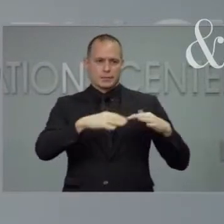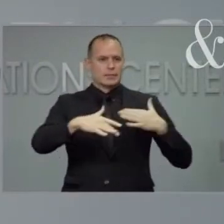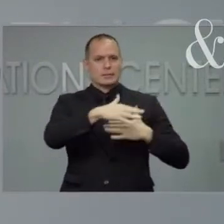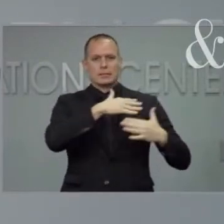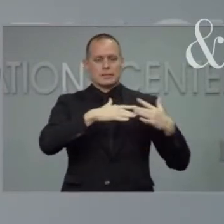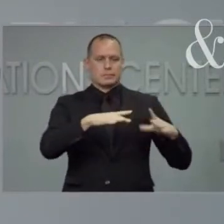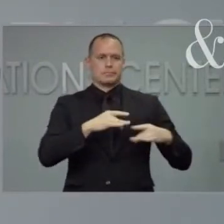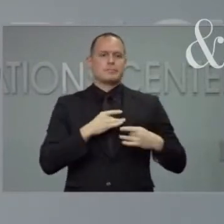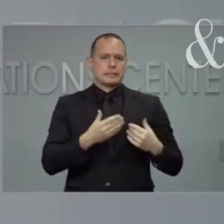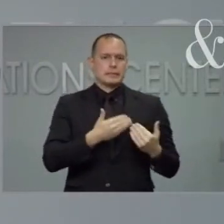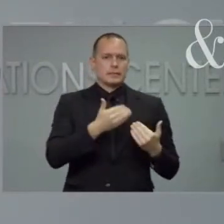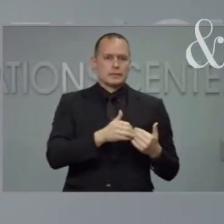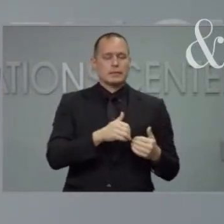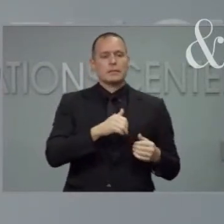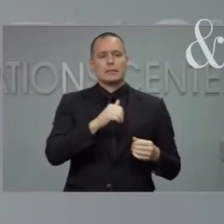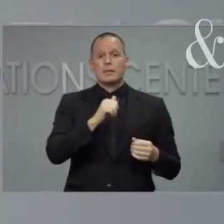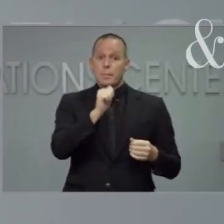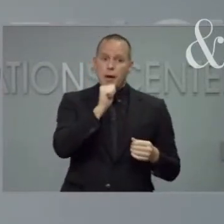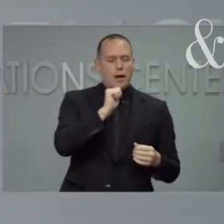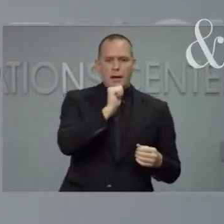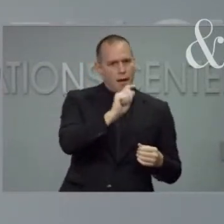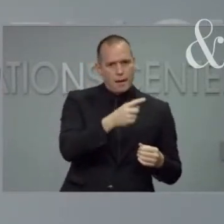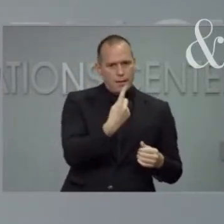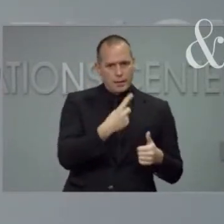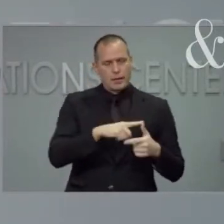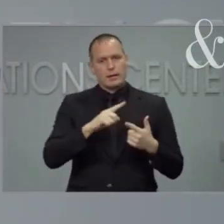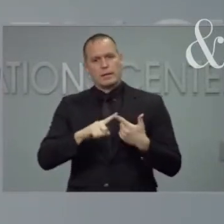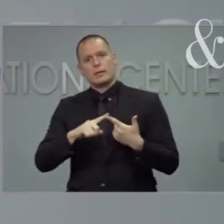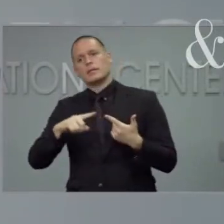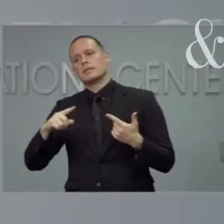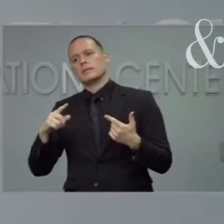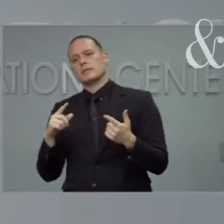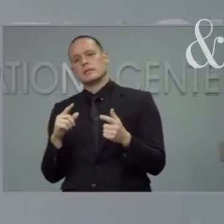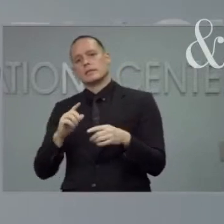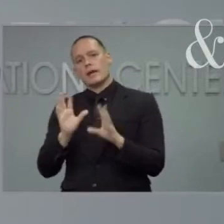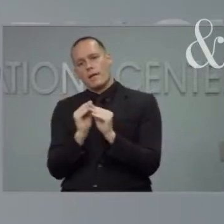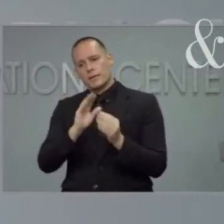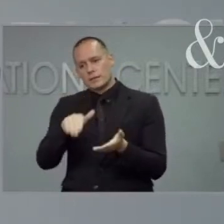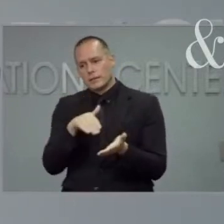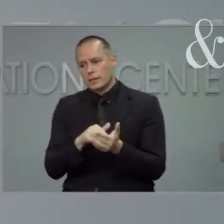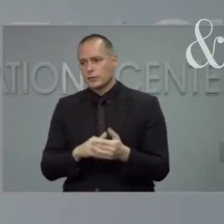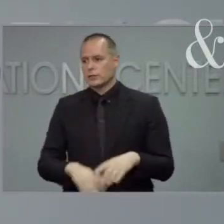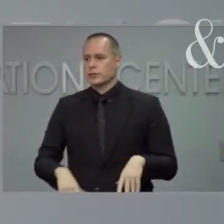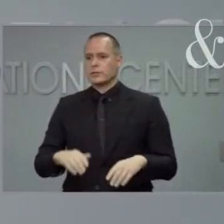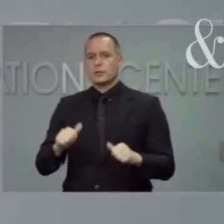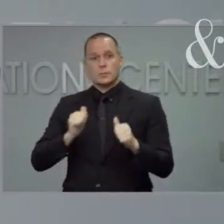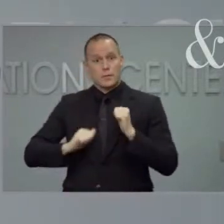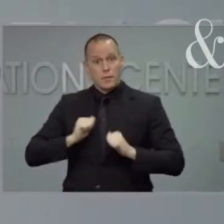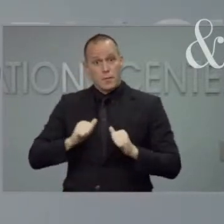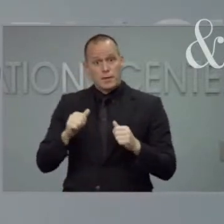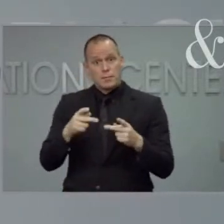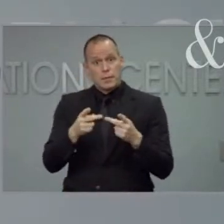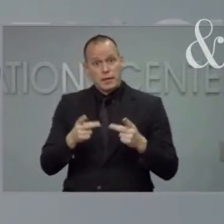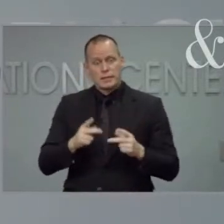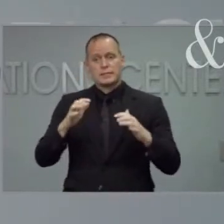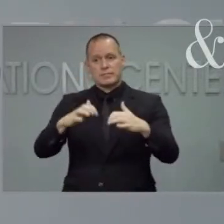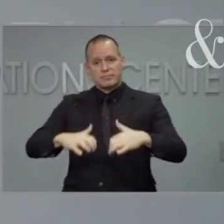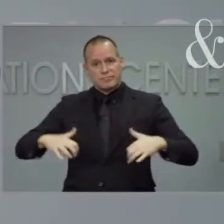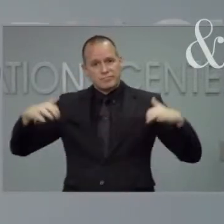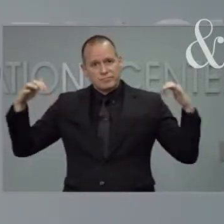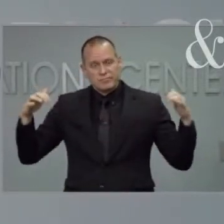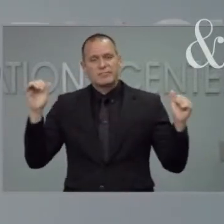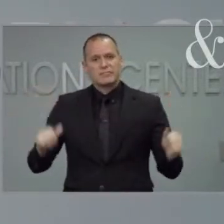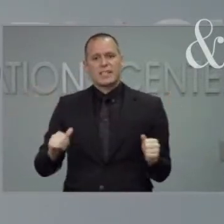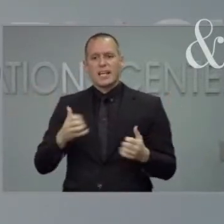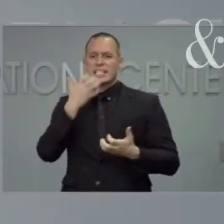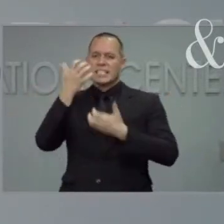only bars, but there are other venues like conference centers, meeting centers, arenas, and others that we feel are higher risk. We want to